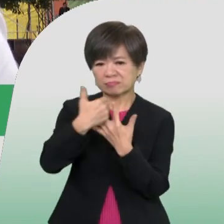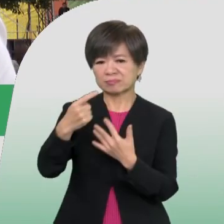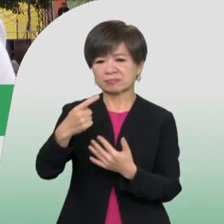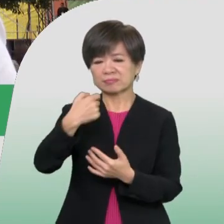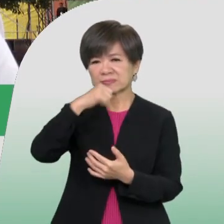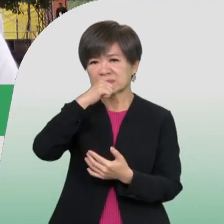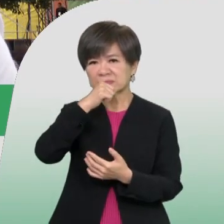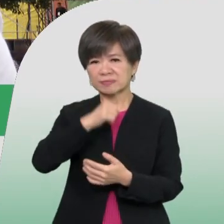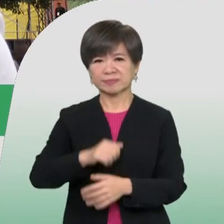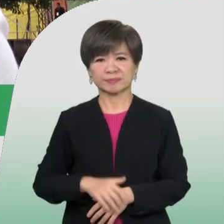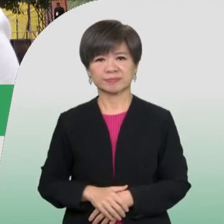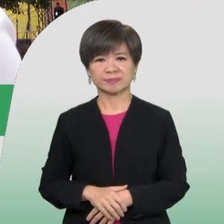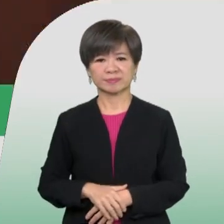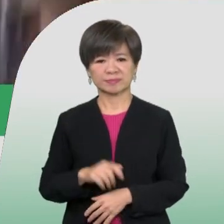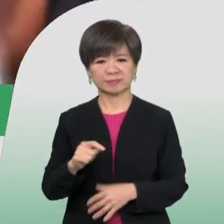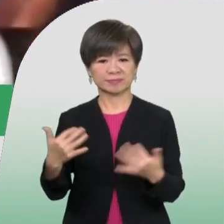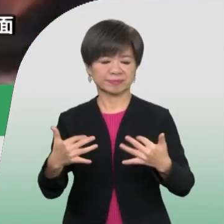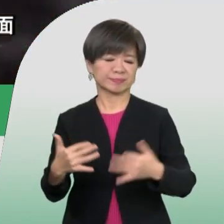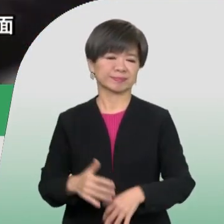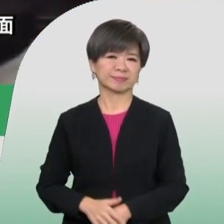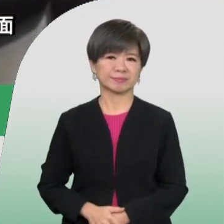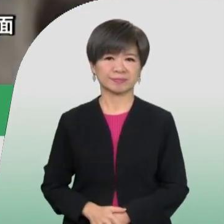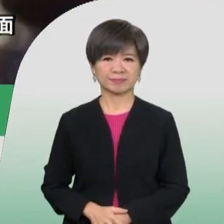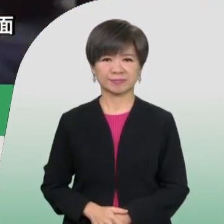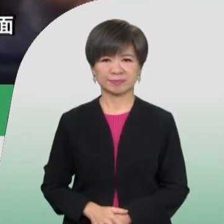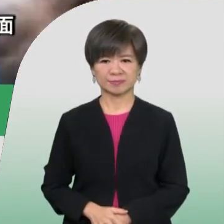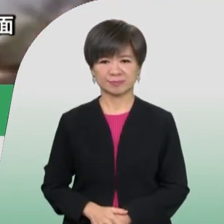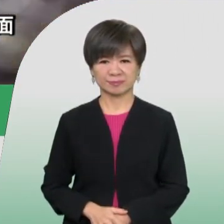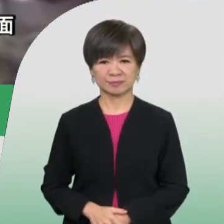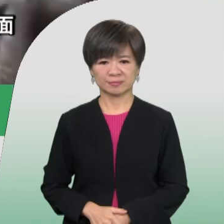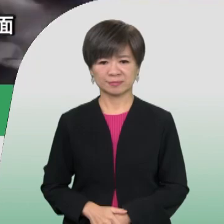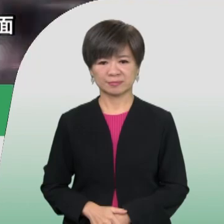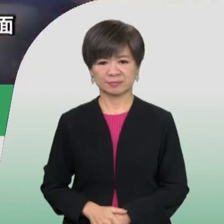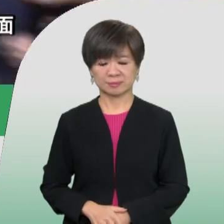unilateral change the status quo.